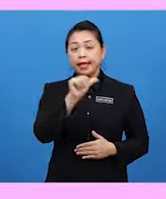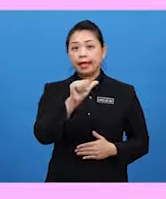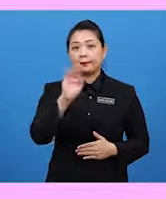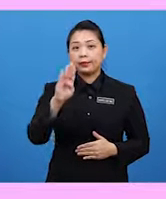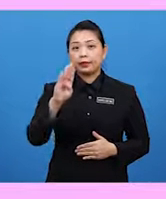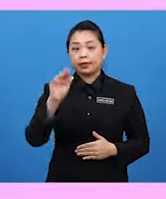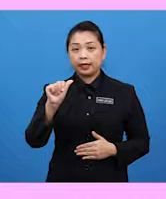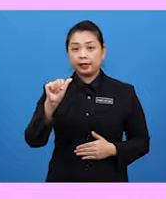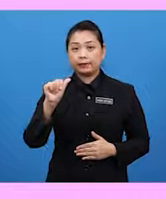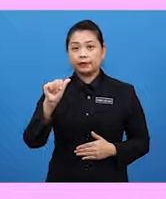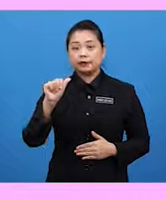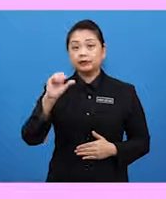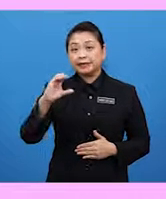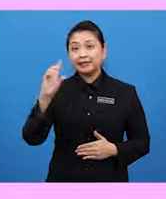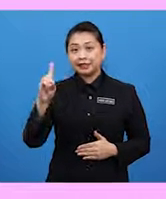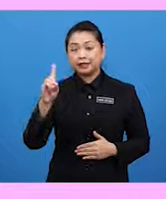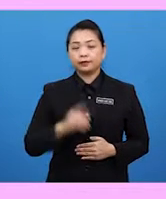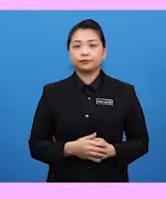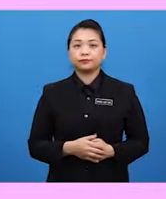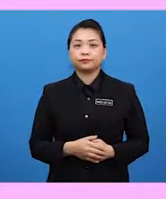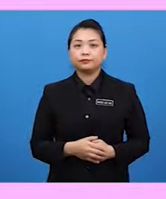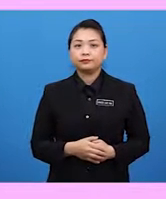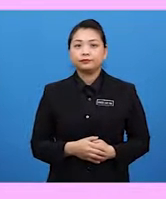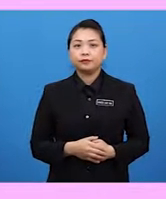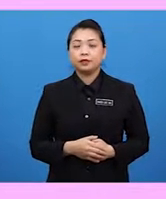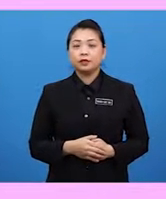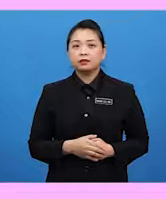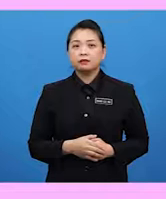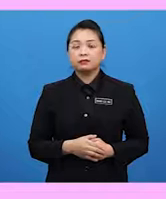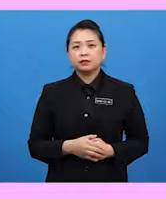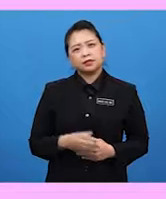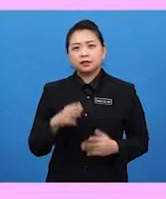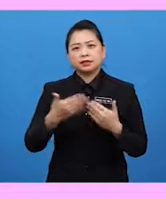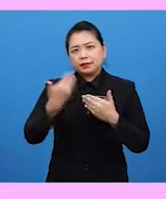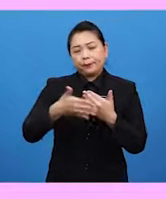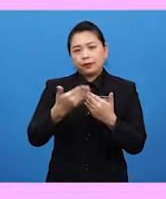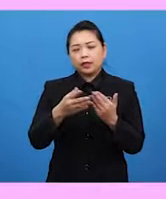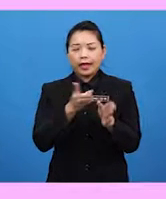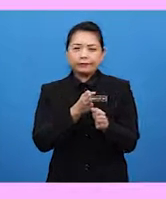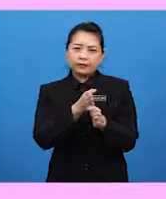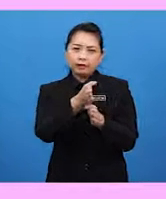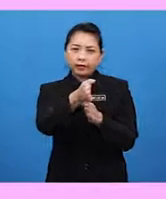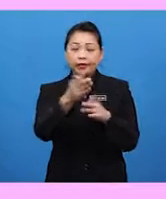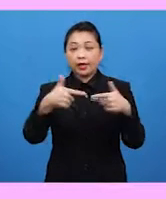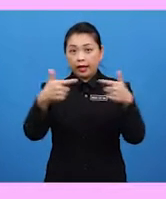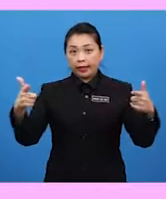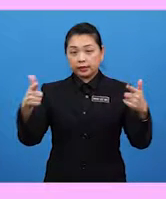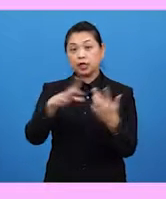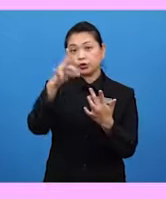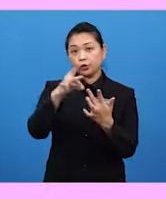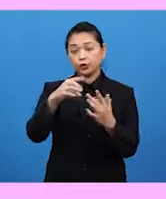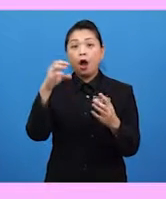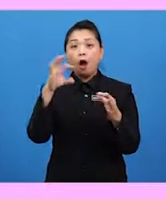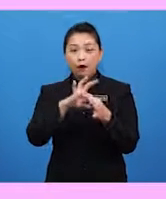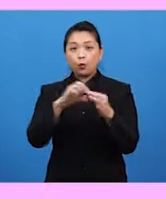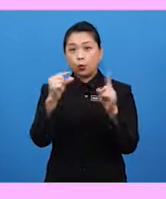B, C, B. The style is simple and direct. The language and choice of words used